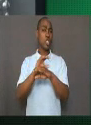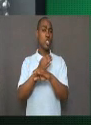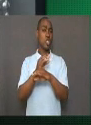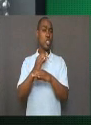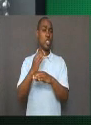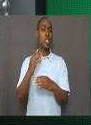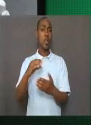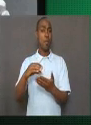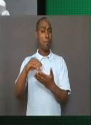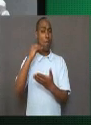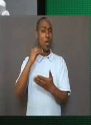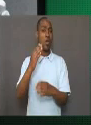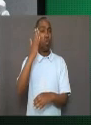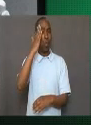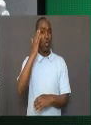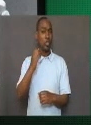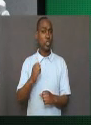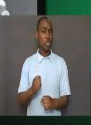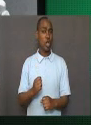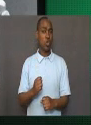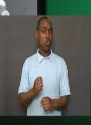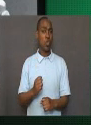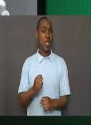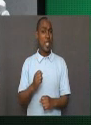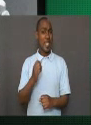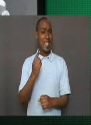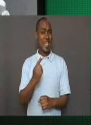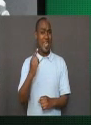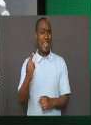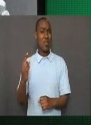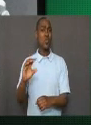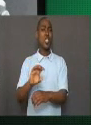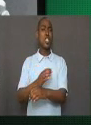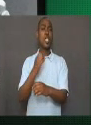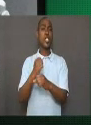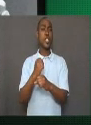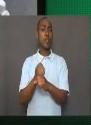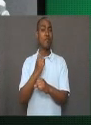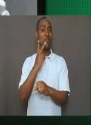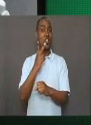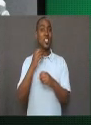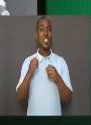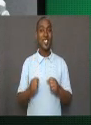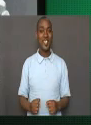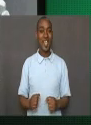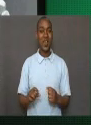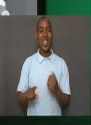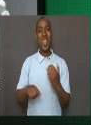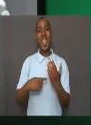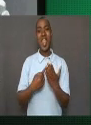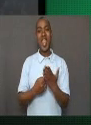cells, such as their particular functions. This is because